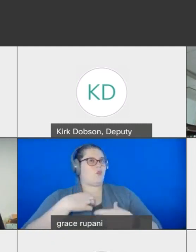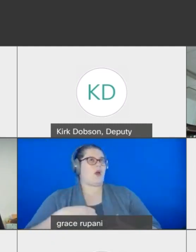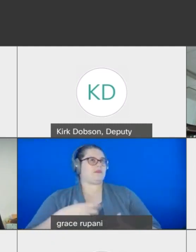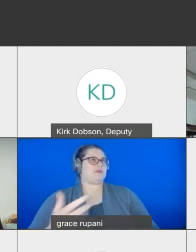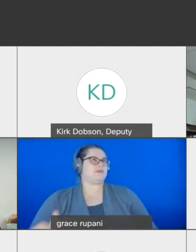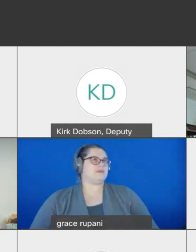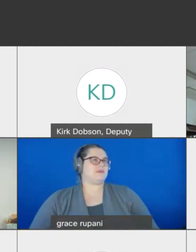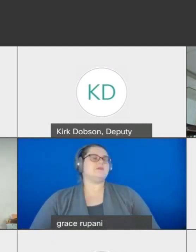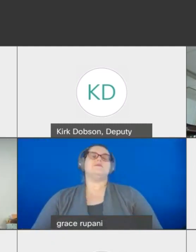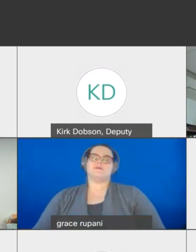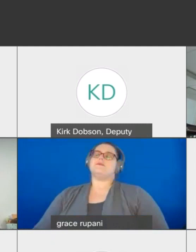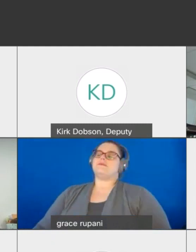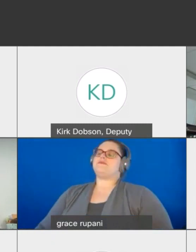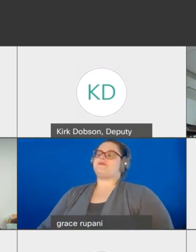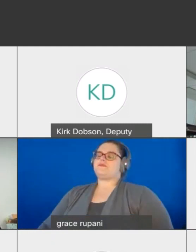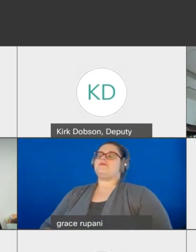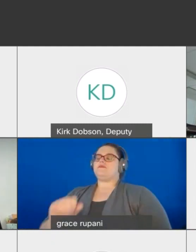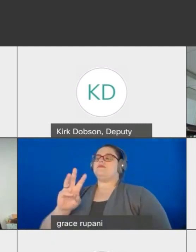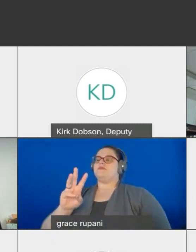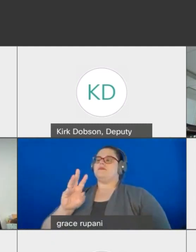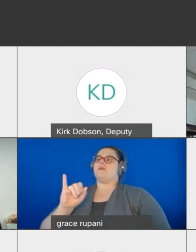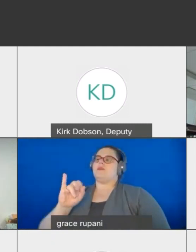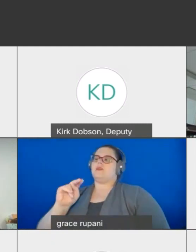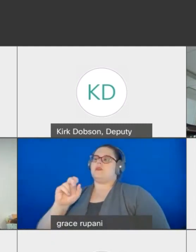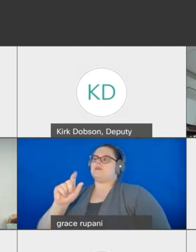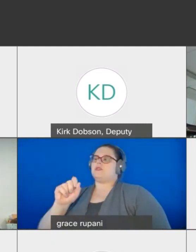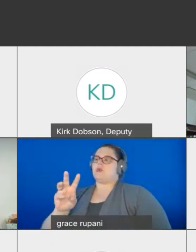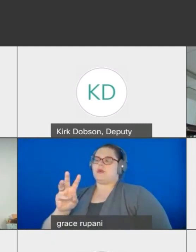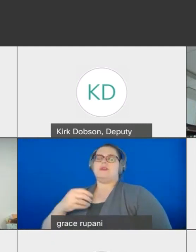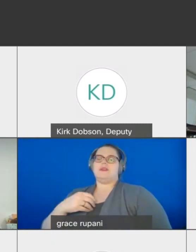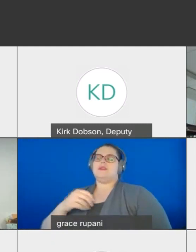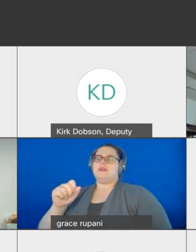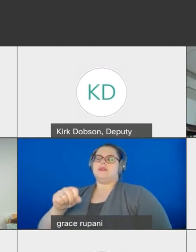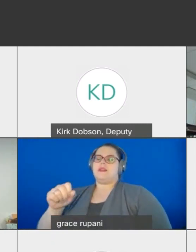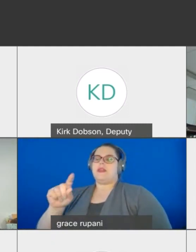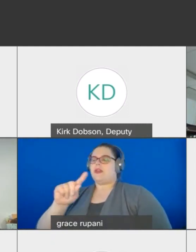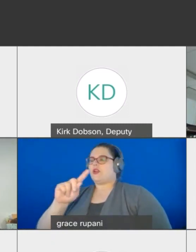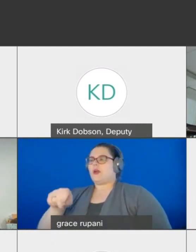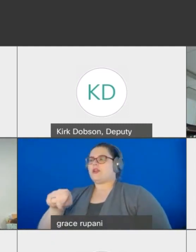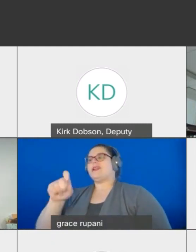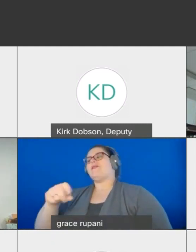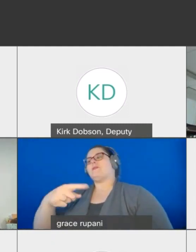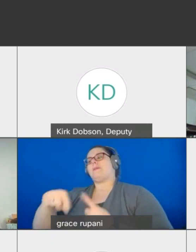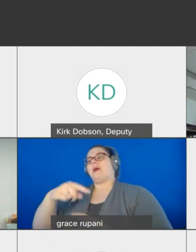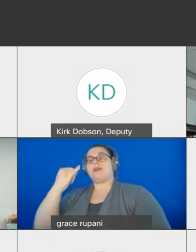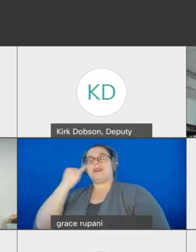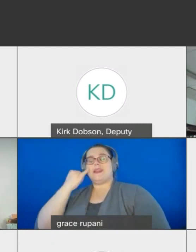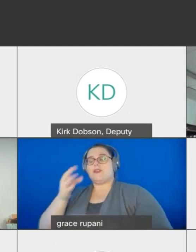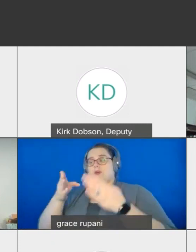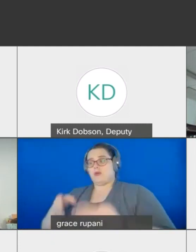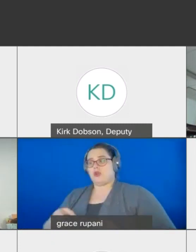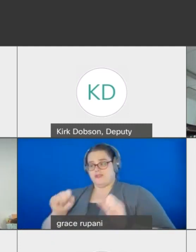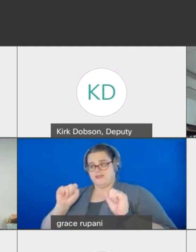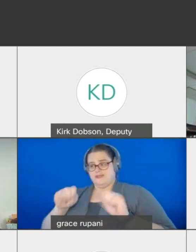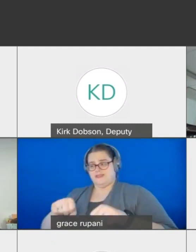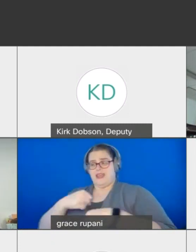Yeah, the question would need to be if the person is able to make decisions on their